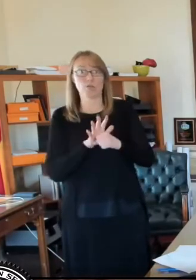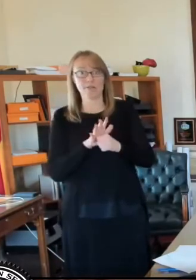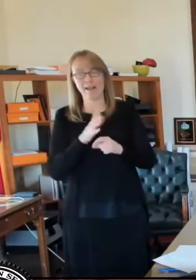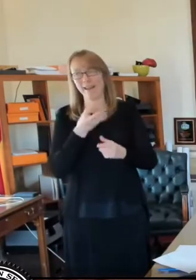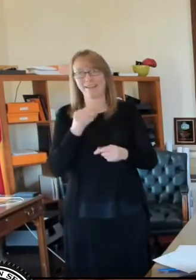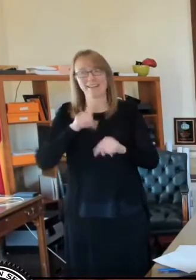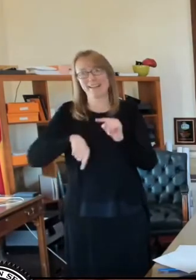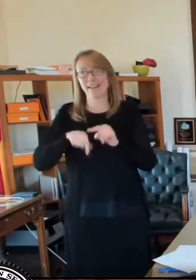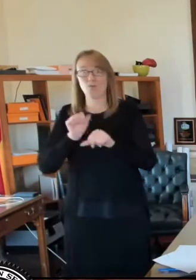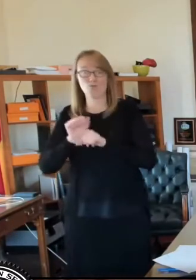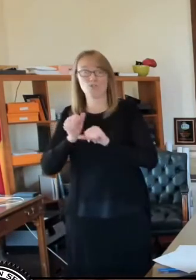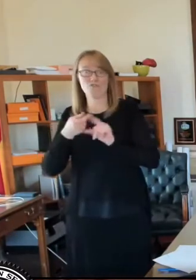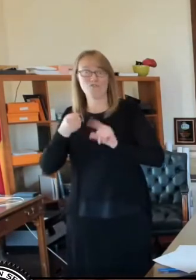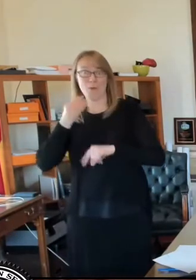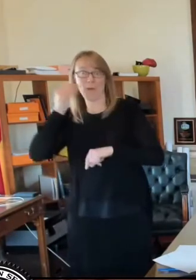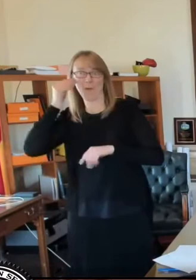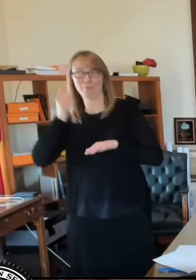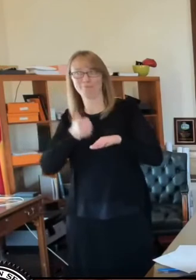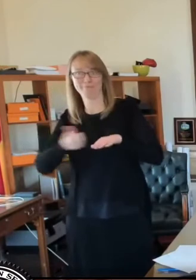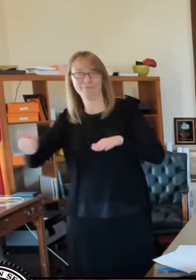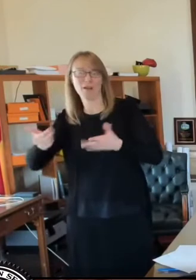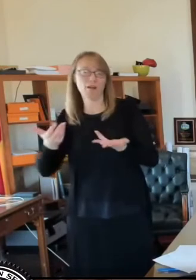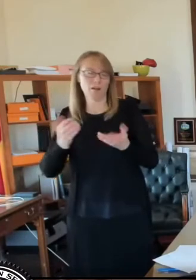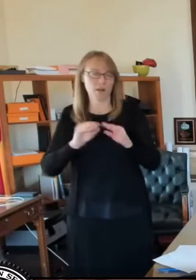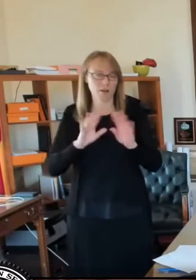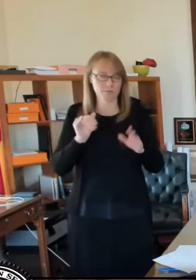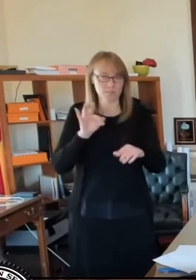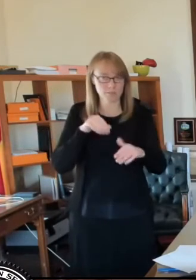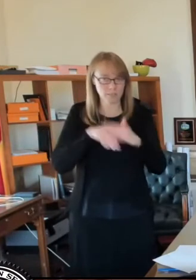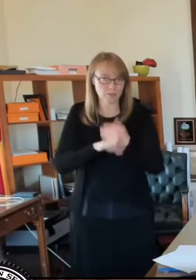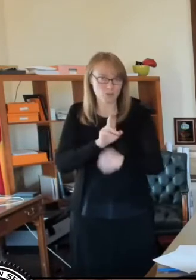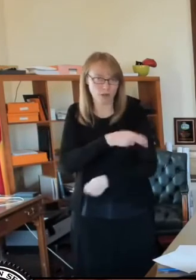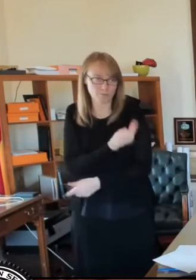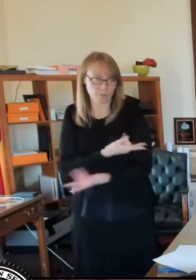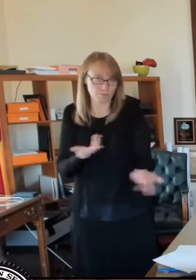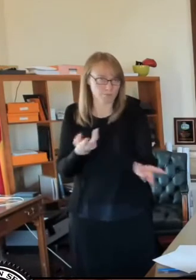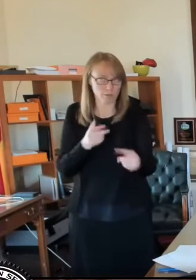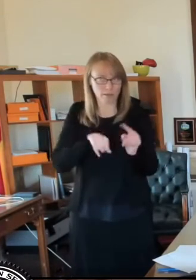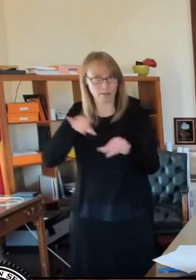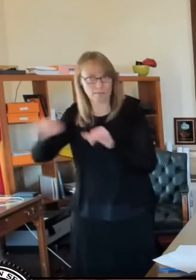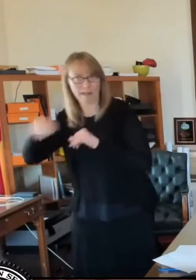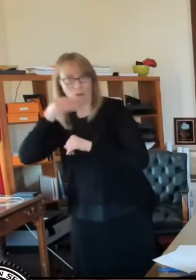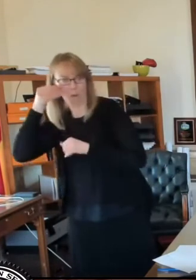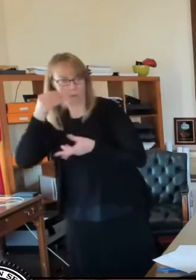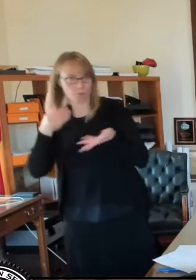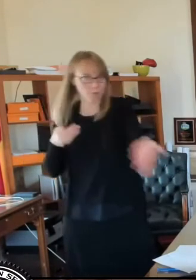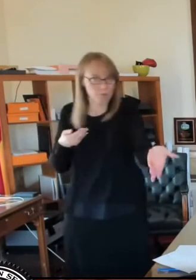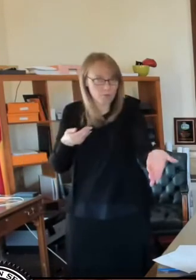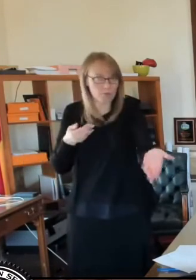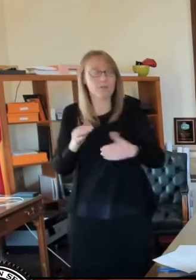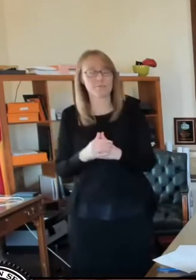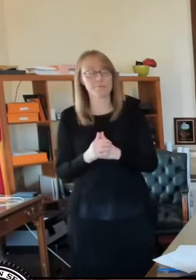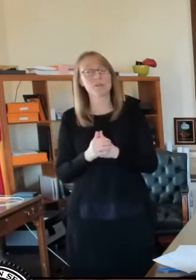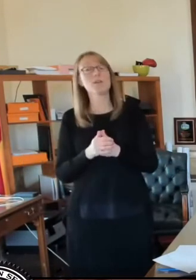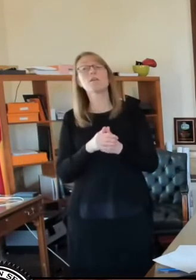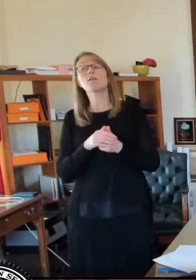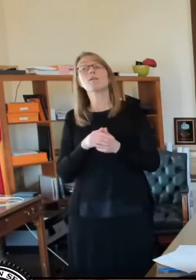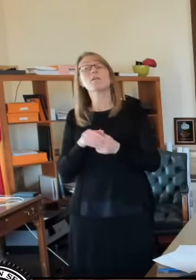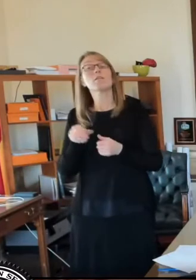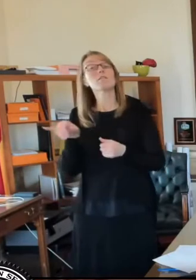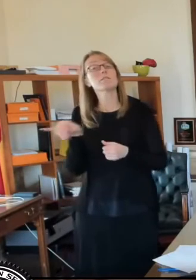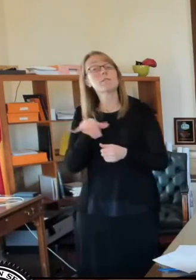home. This may include workers who work also who work in skilled nursing facilities, long-term care